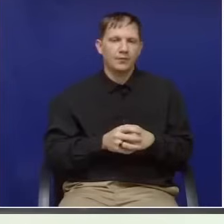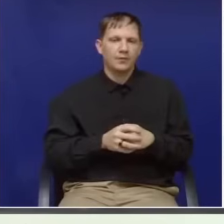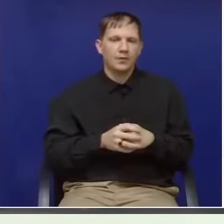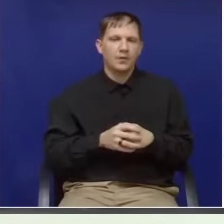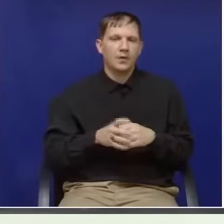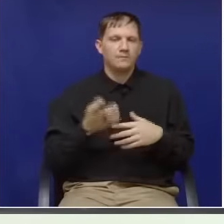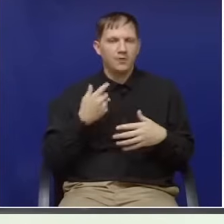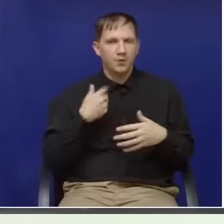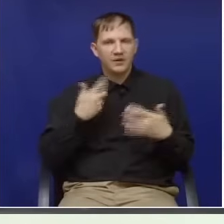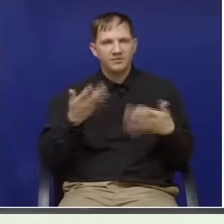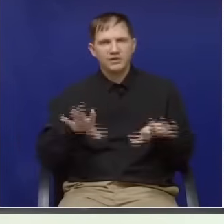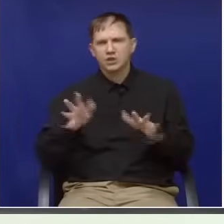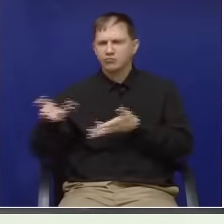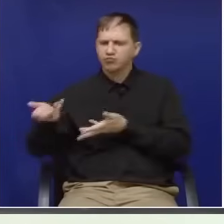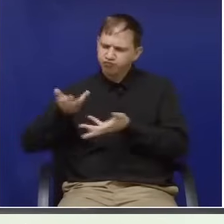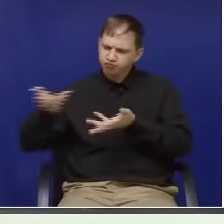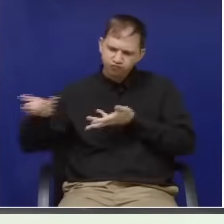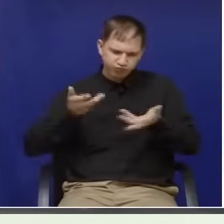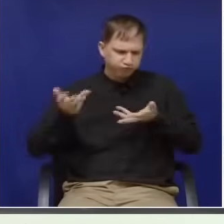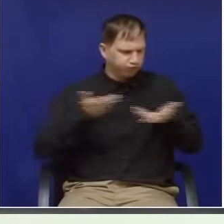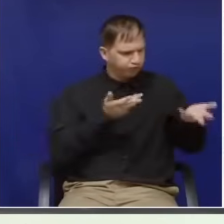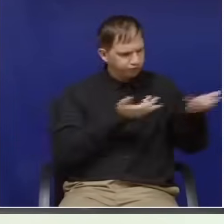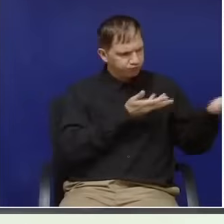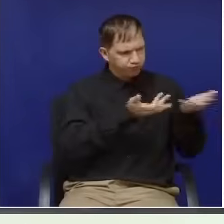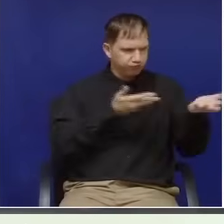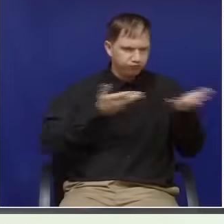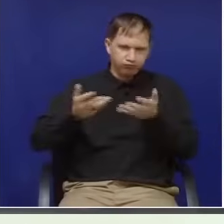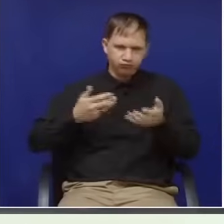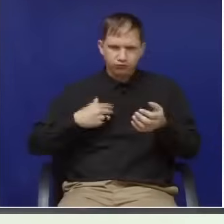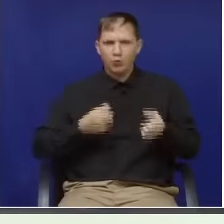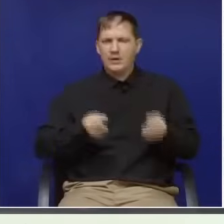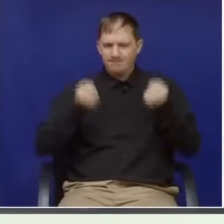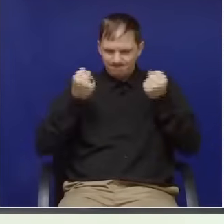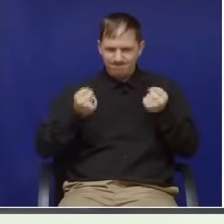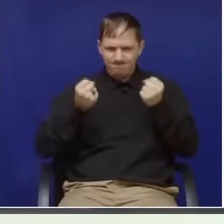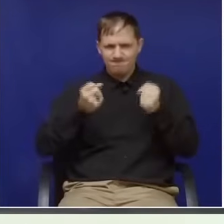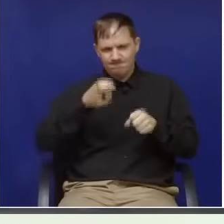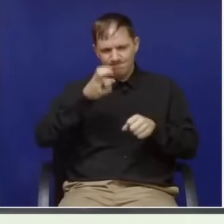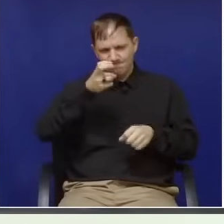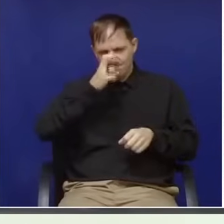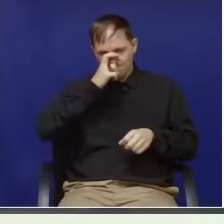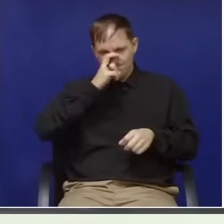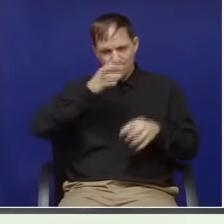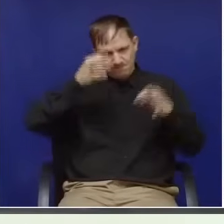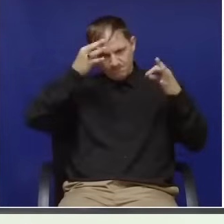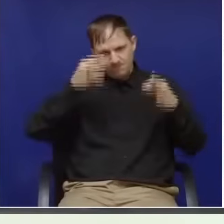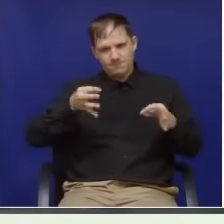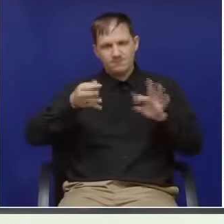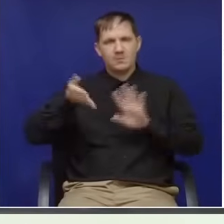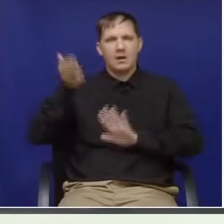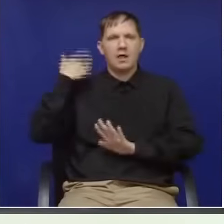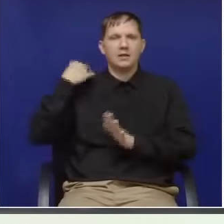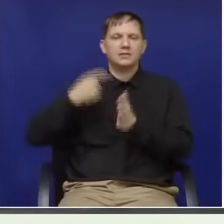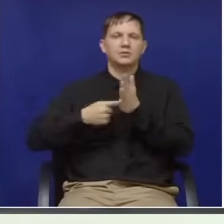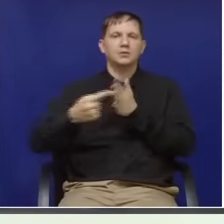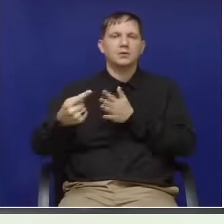have discussed this matter and did take a firm decision last week when we were